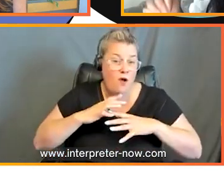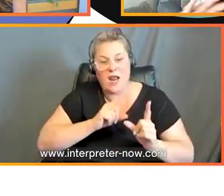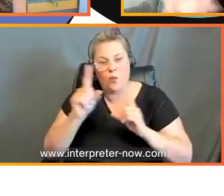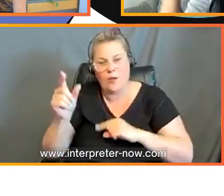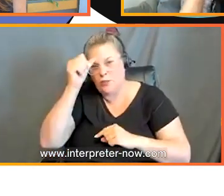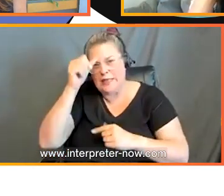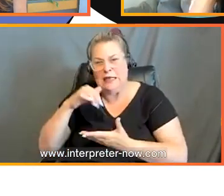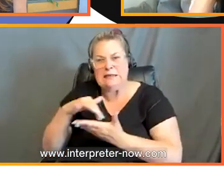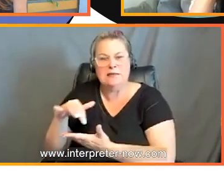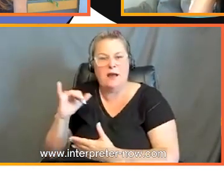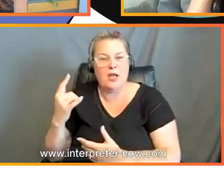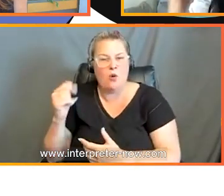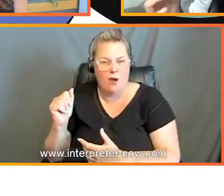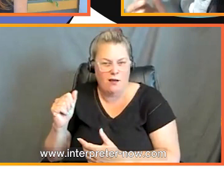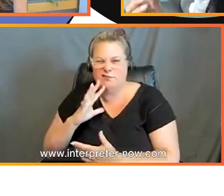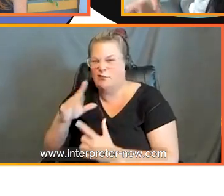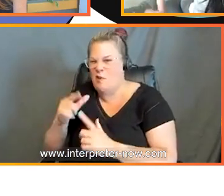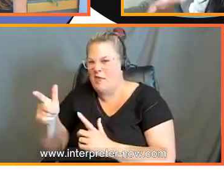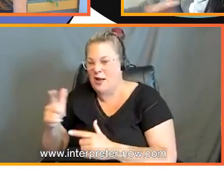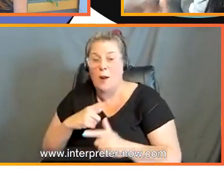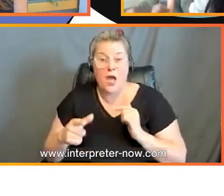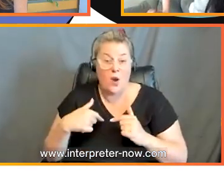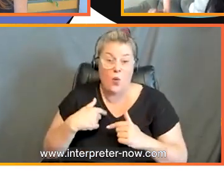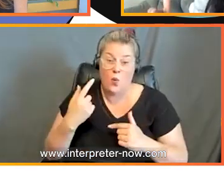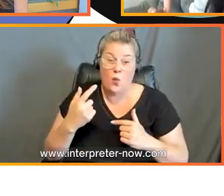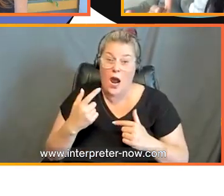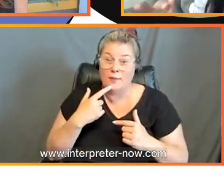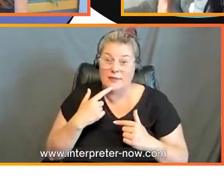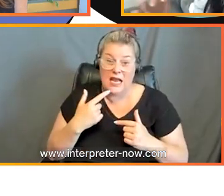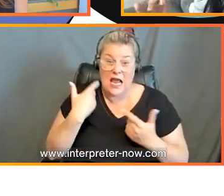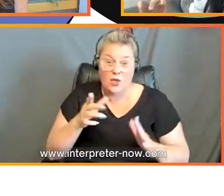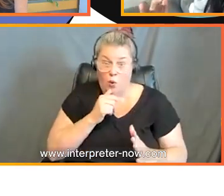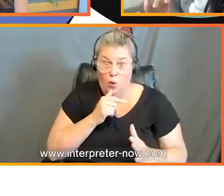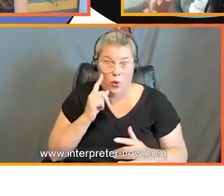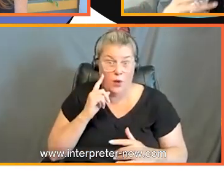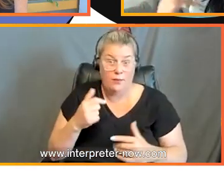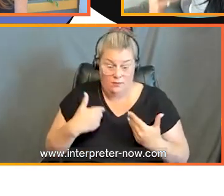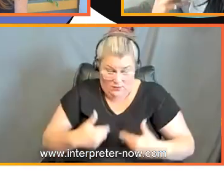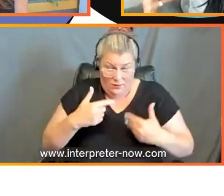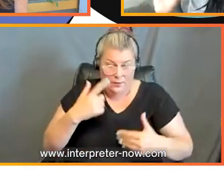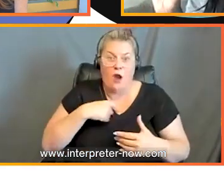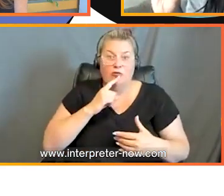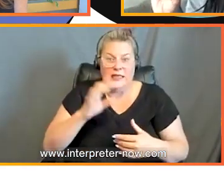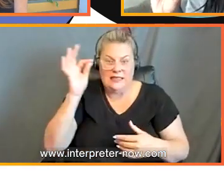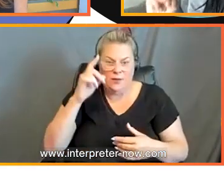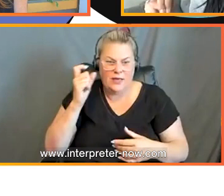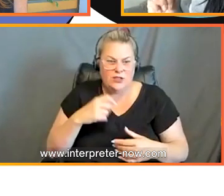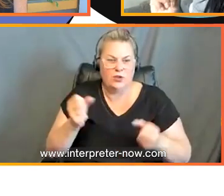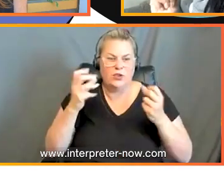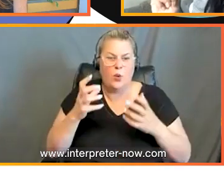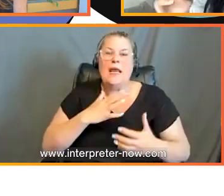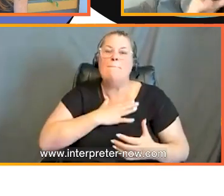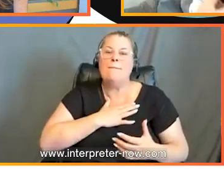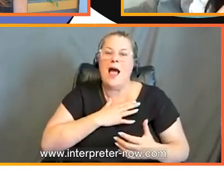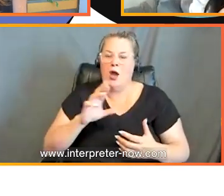study yoga. And I can talk to you about that later. But when I say I didn't know who I was, I really didn't, because there were so many Ritu